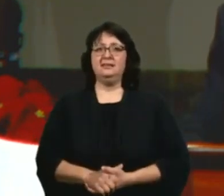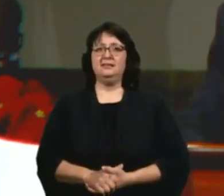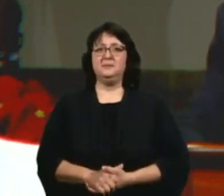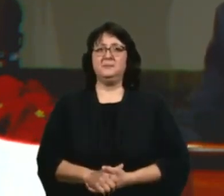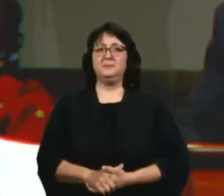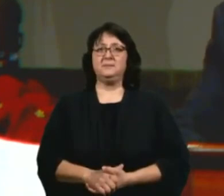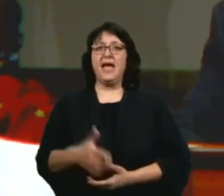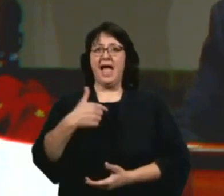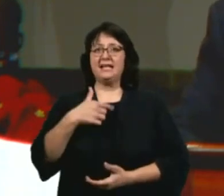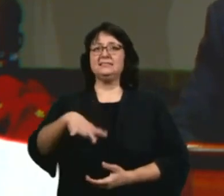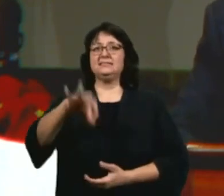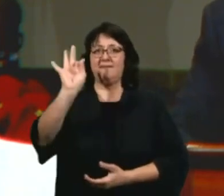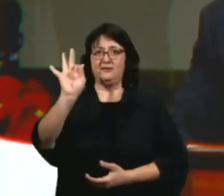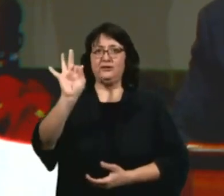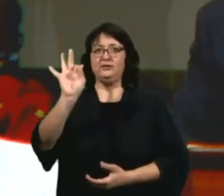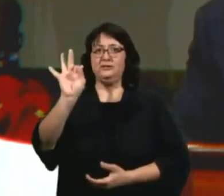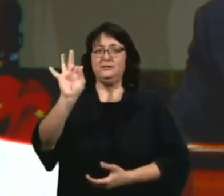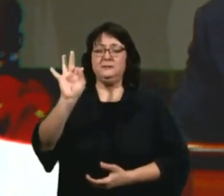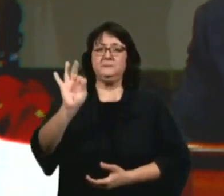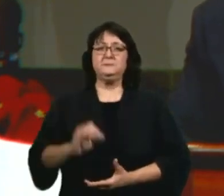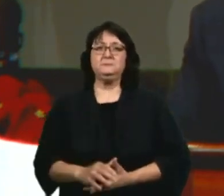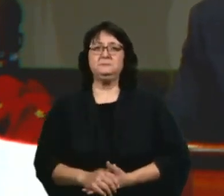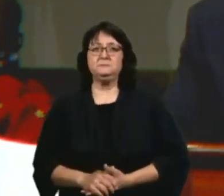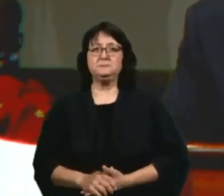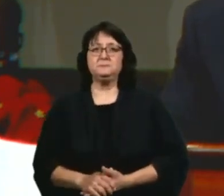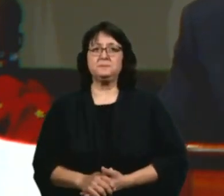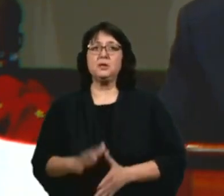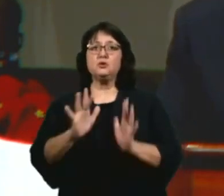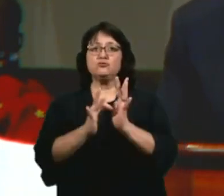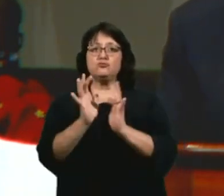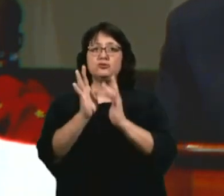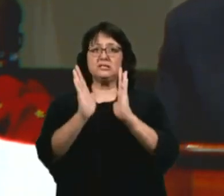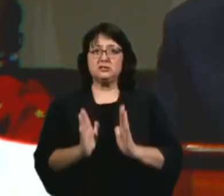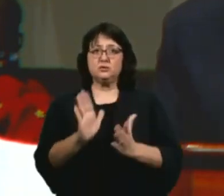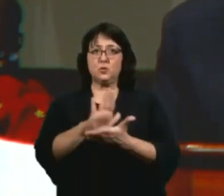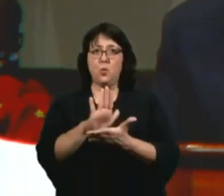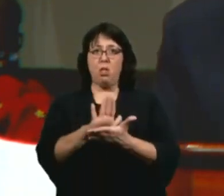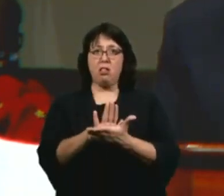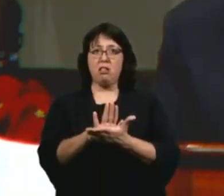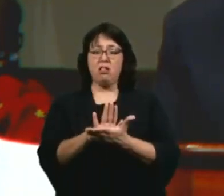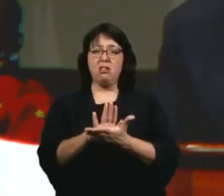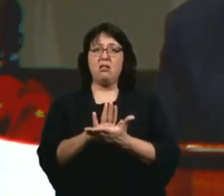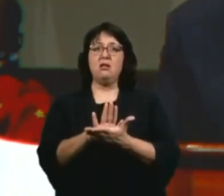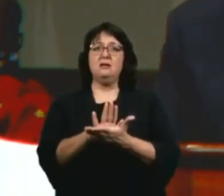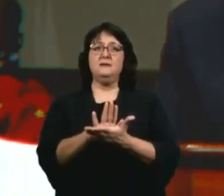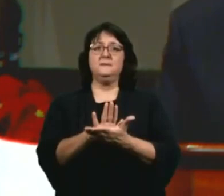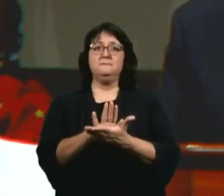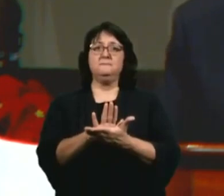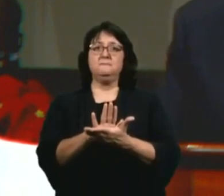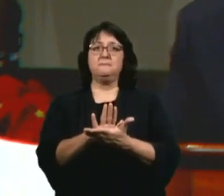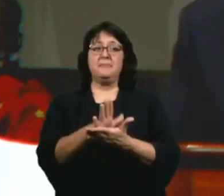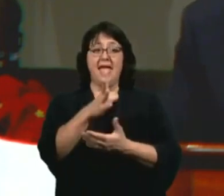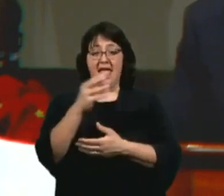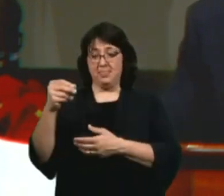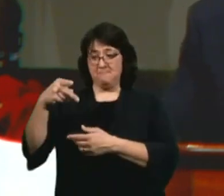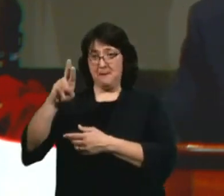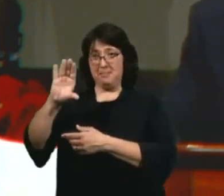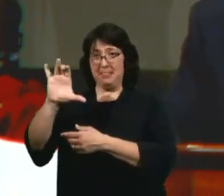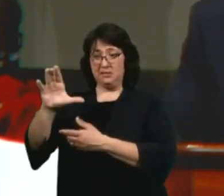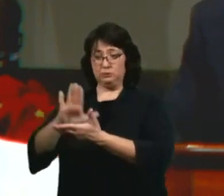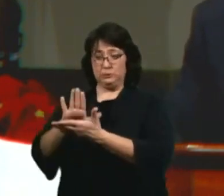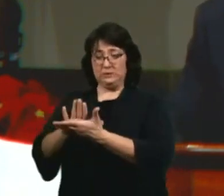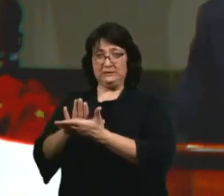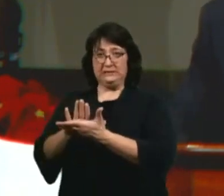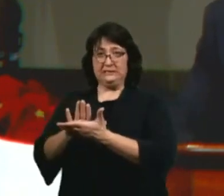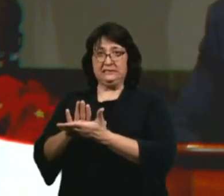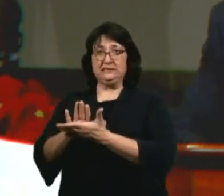I discovered that the Christian school movement and the public school is kind of